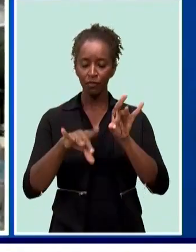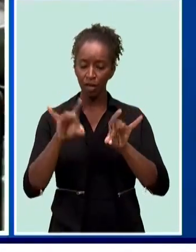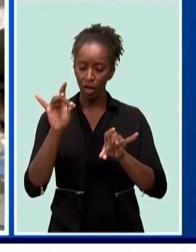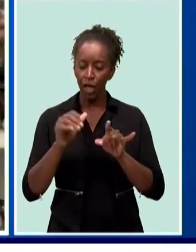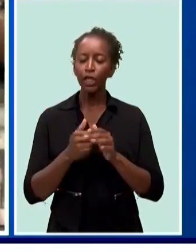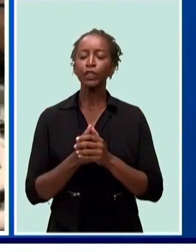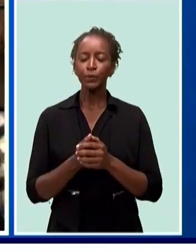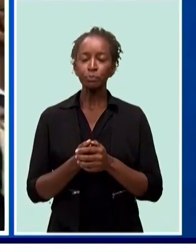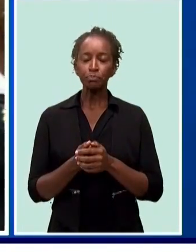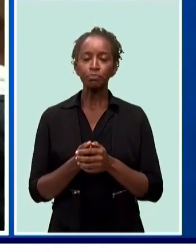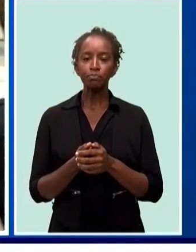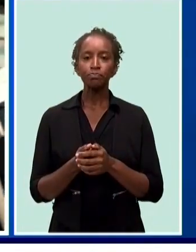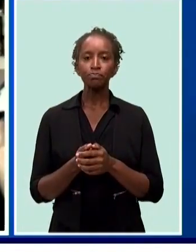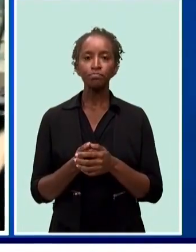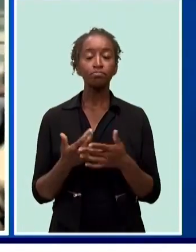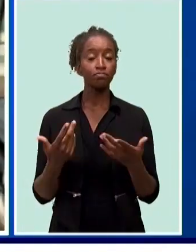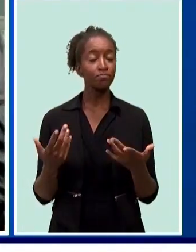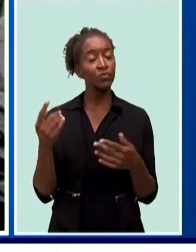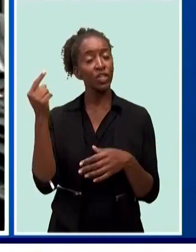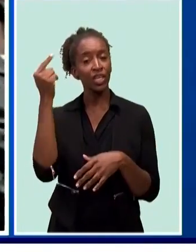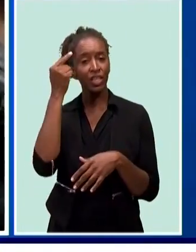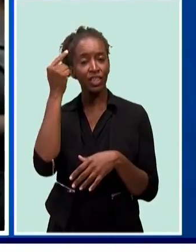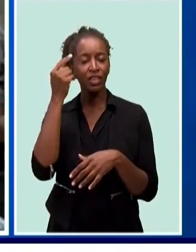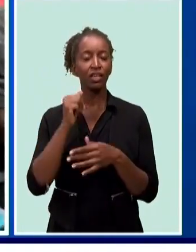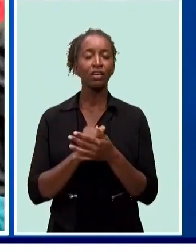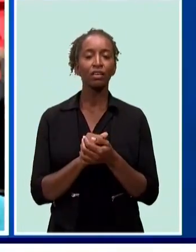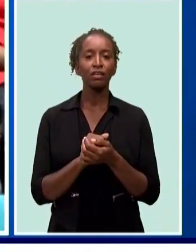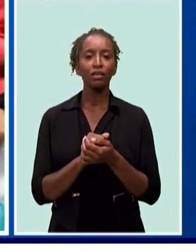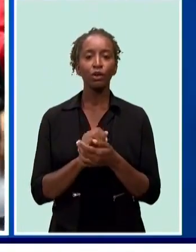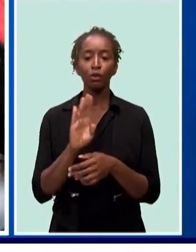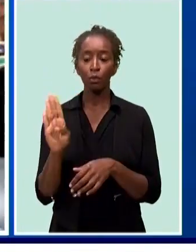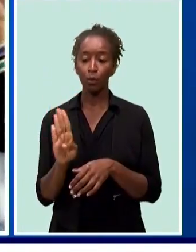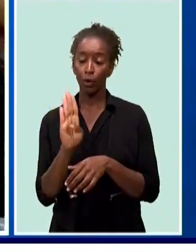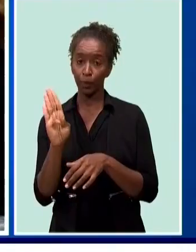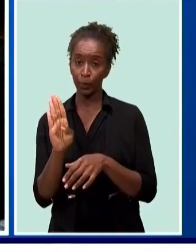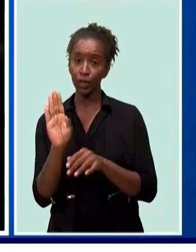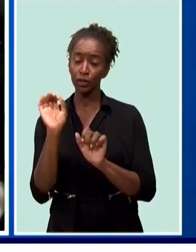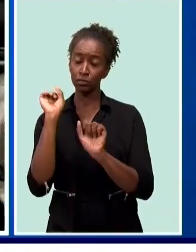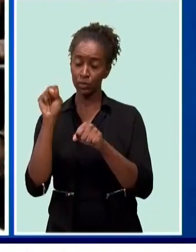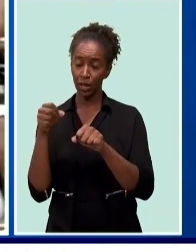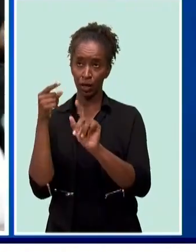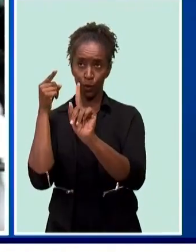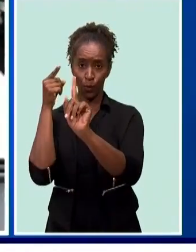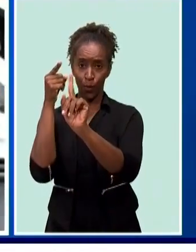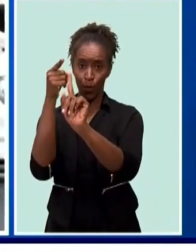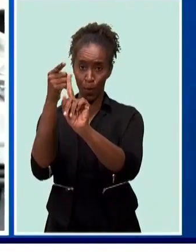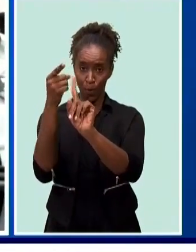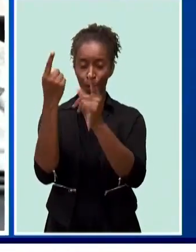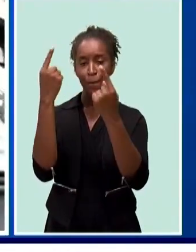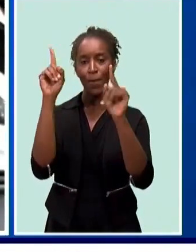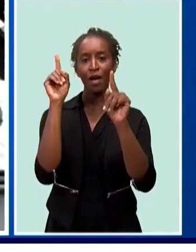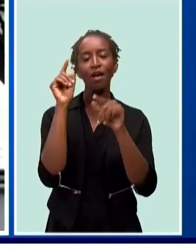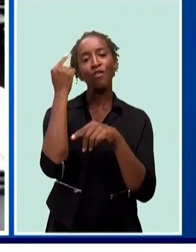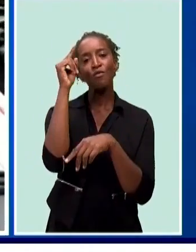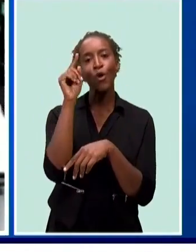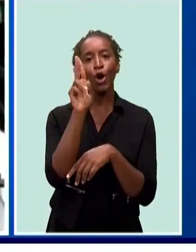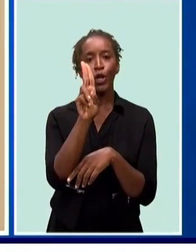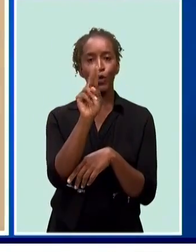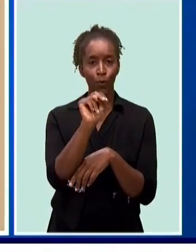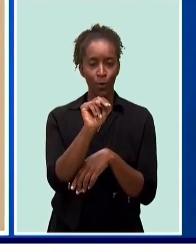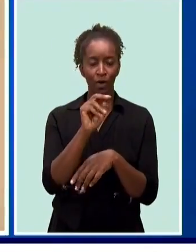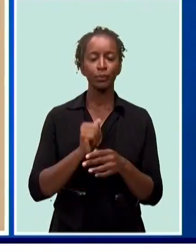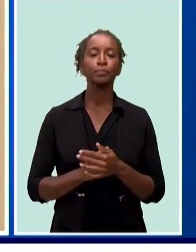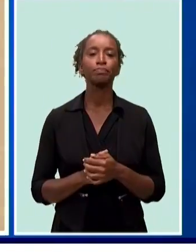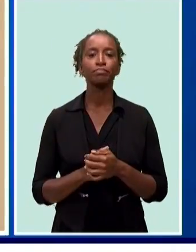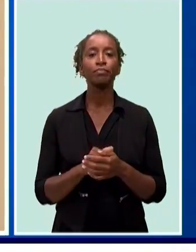campaigns, Barbados is still well on its way to achieving the UN targets of 90-90-90 by 2020. Based on